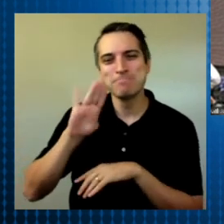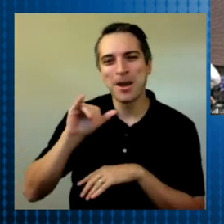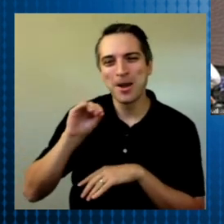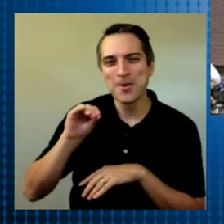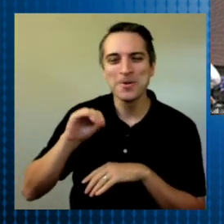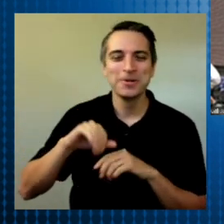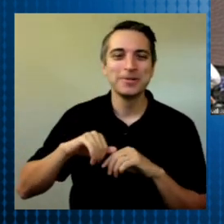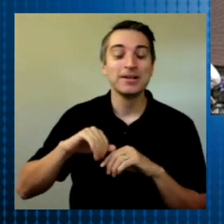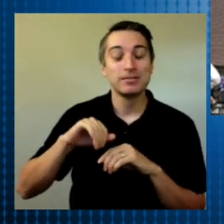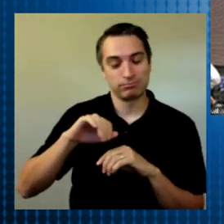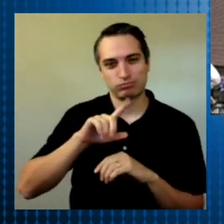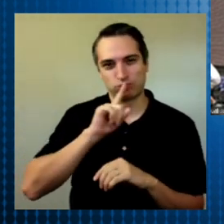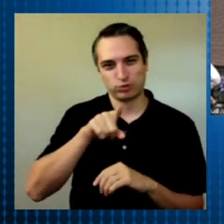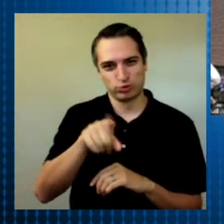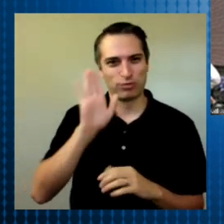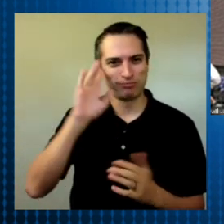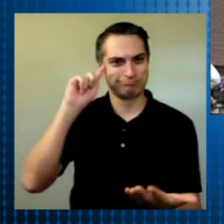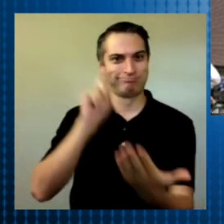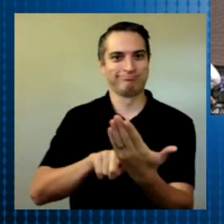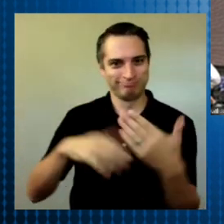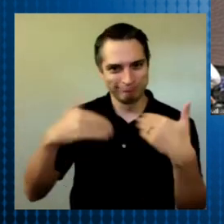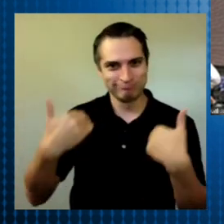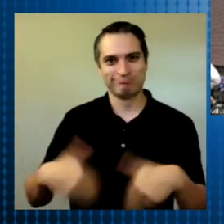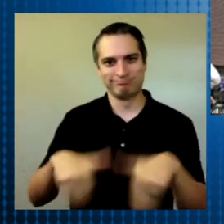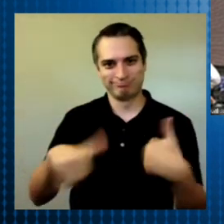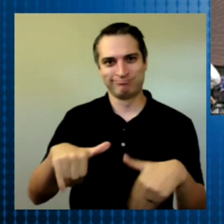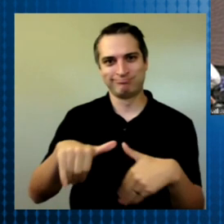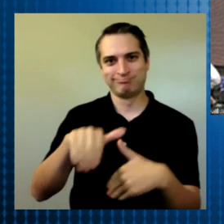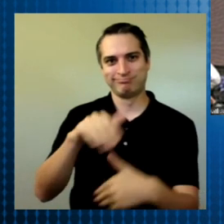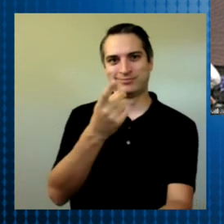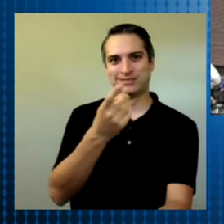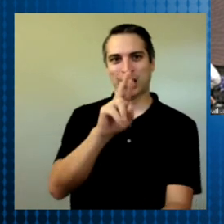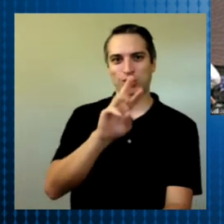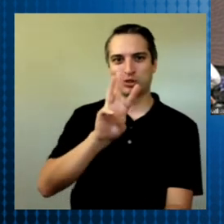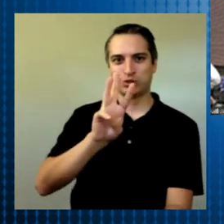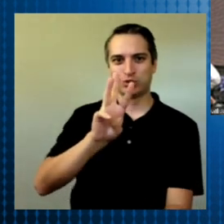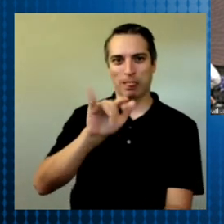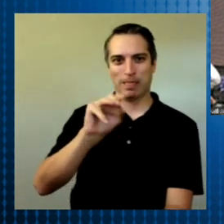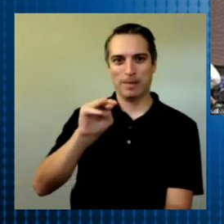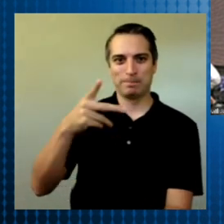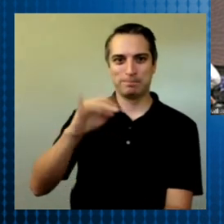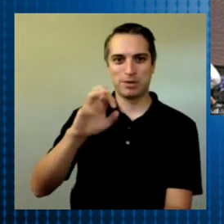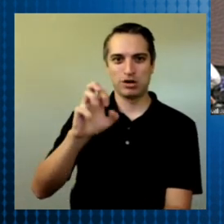by all measures, Dr. William Pickard, or Bill as he prefers,